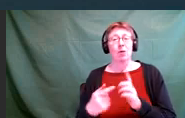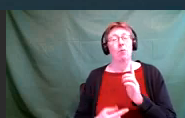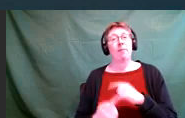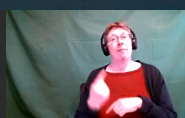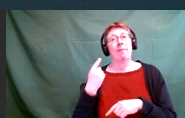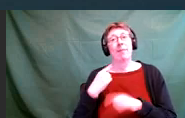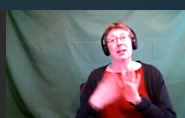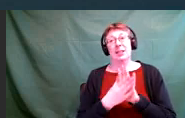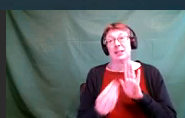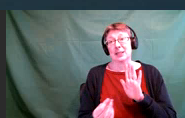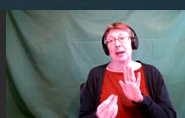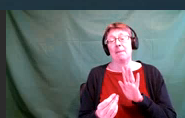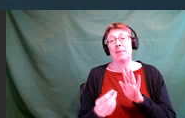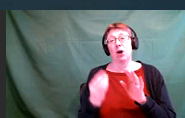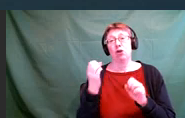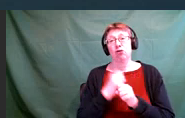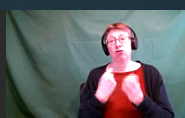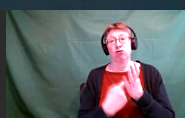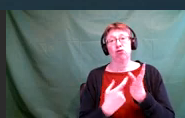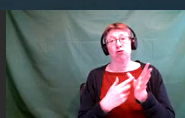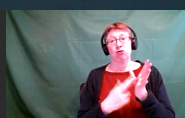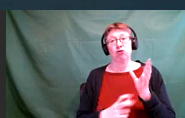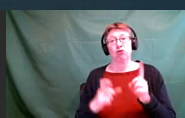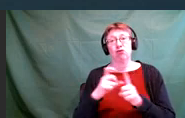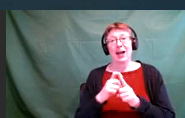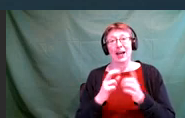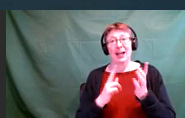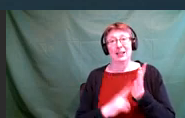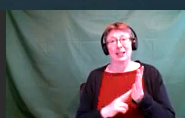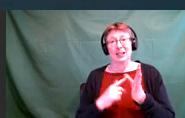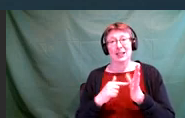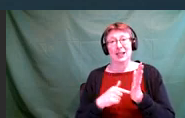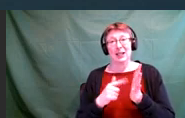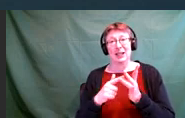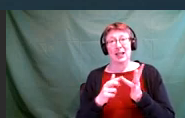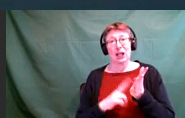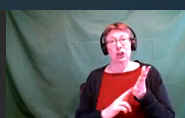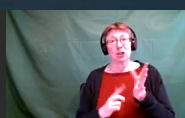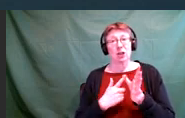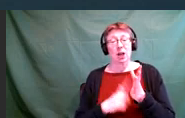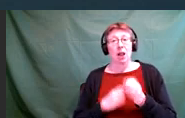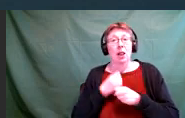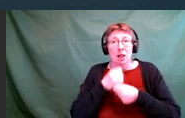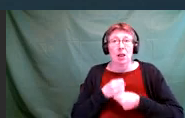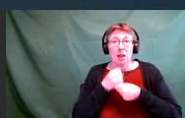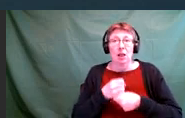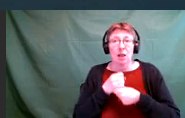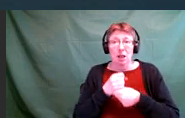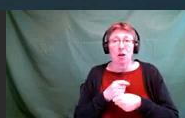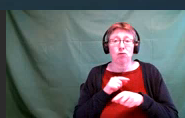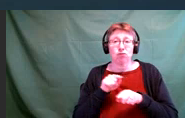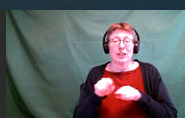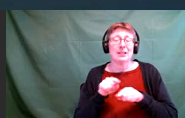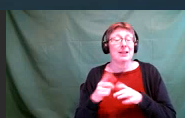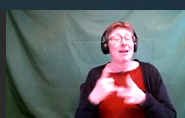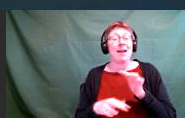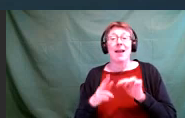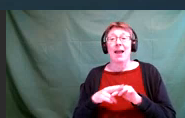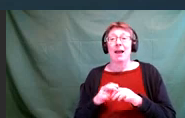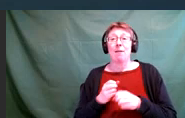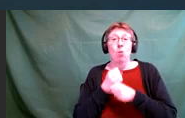National analogy here, if there's a horse in the Grand